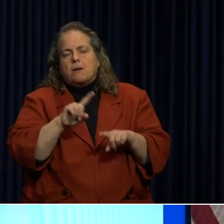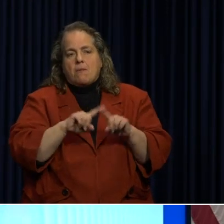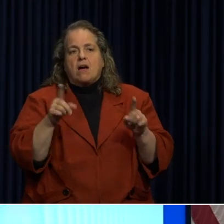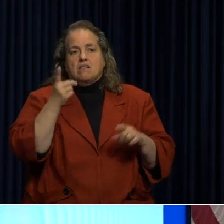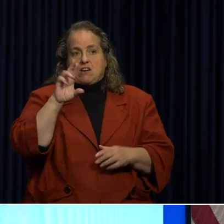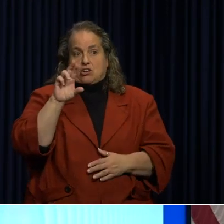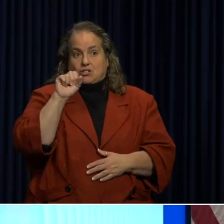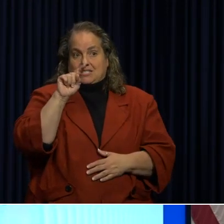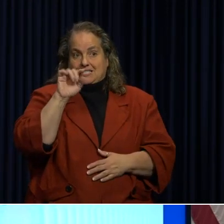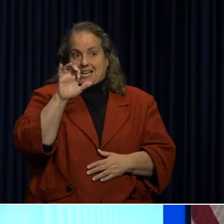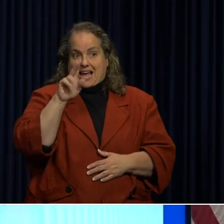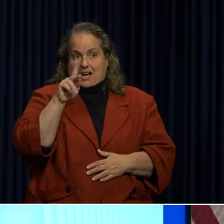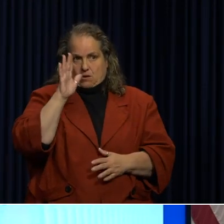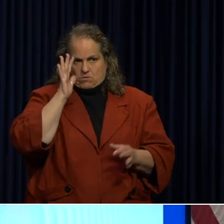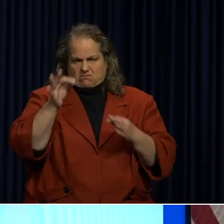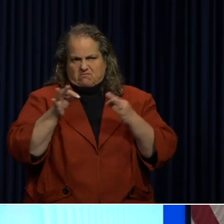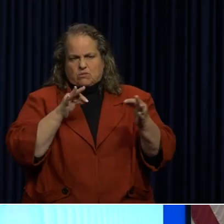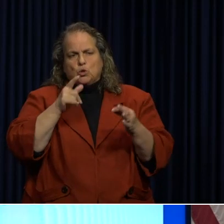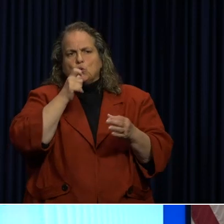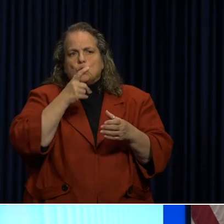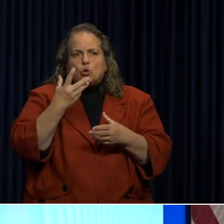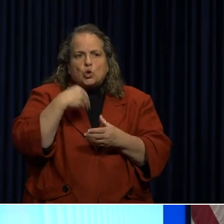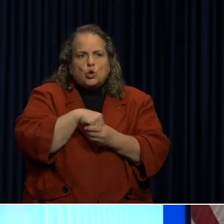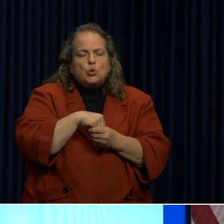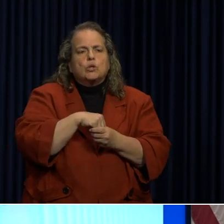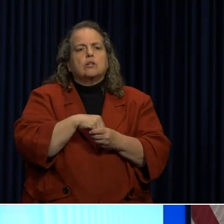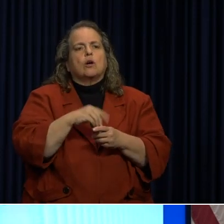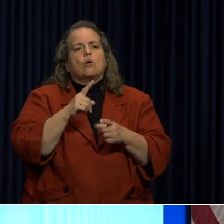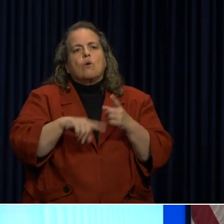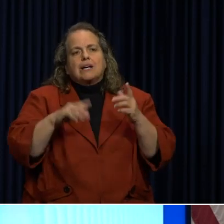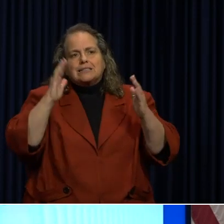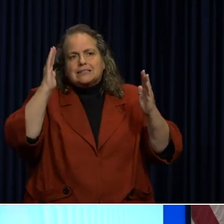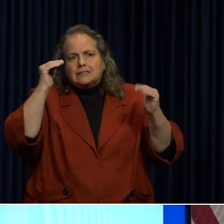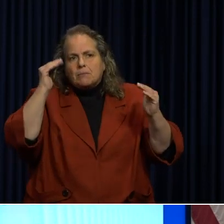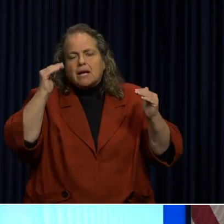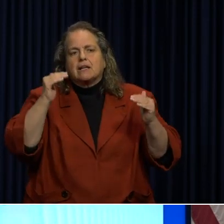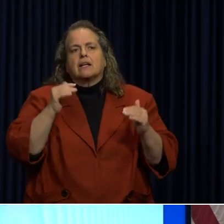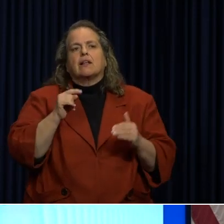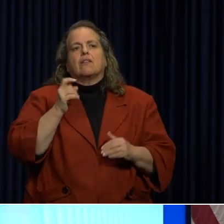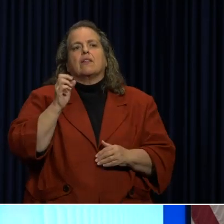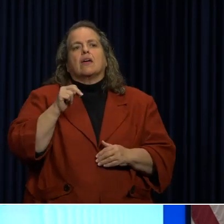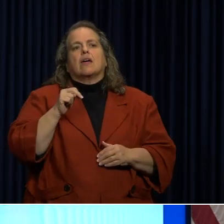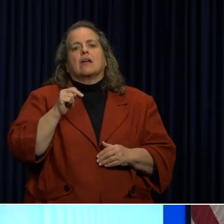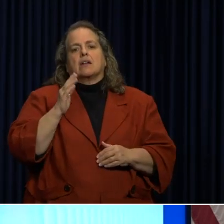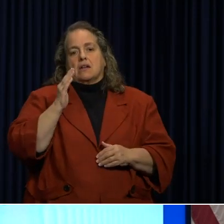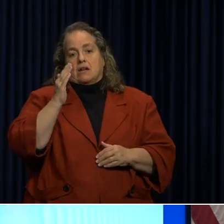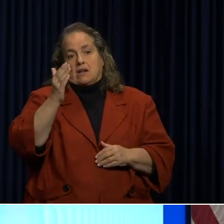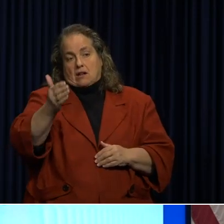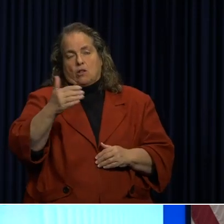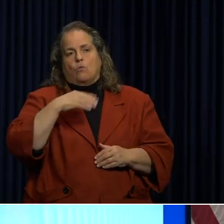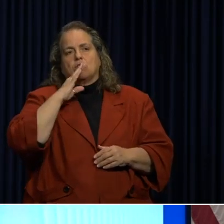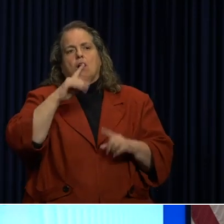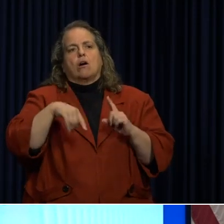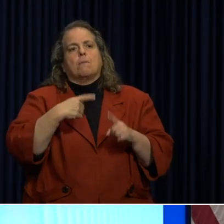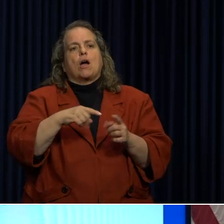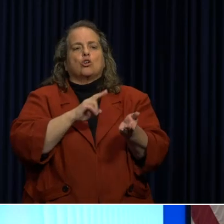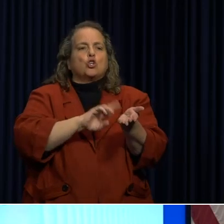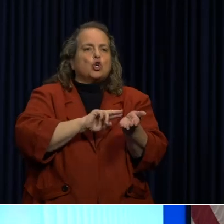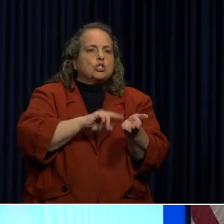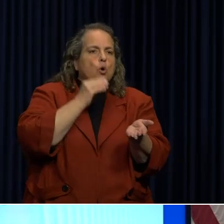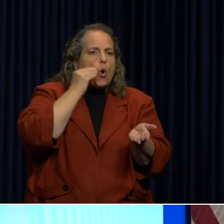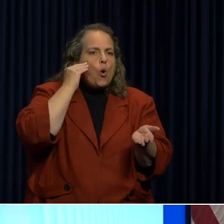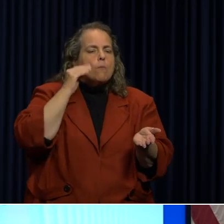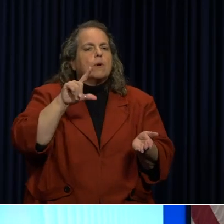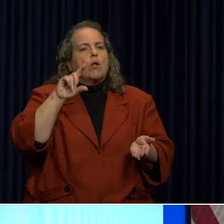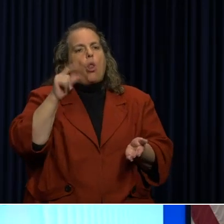through who's included and what's expected. And then at that point, we'll talk about long-term care. The